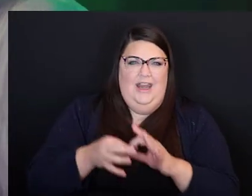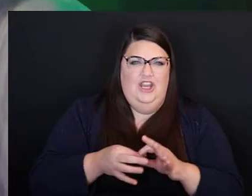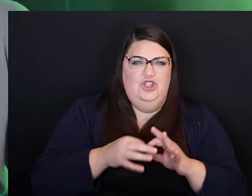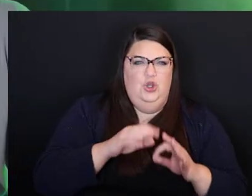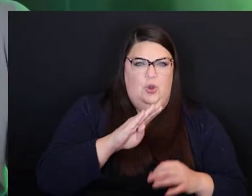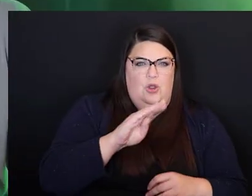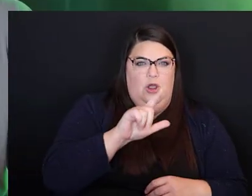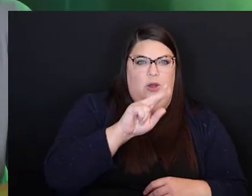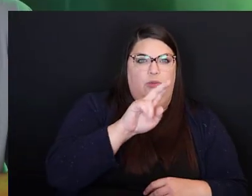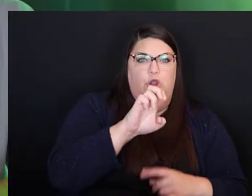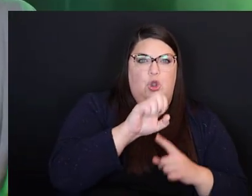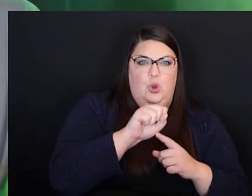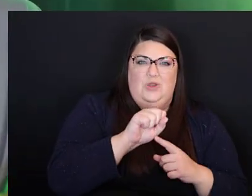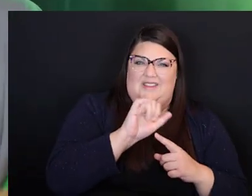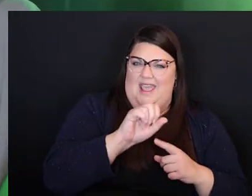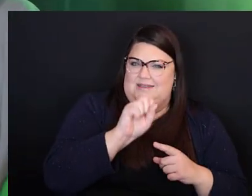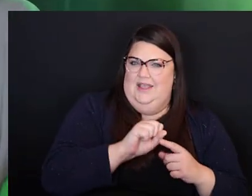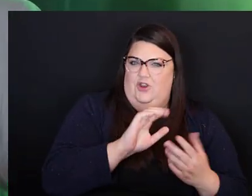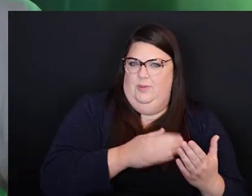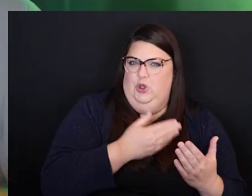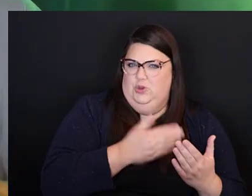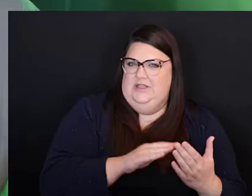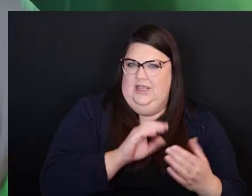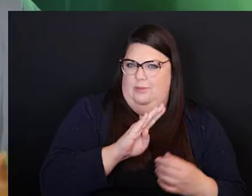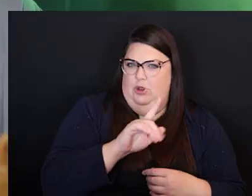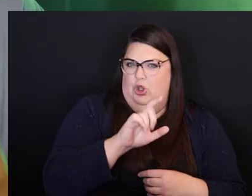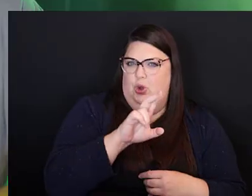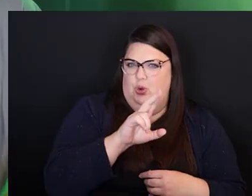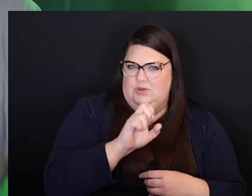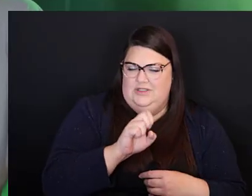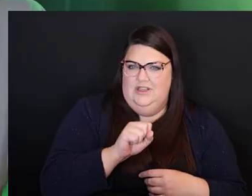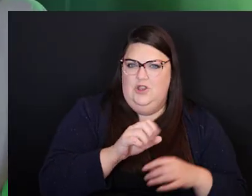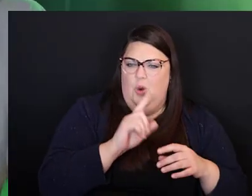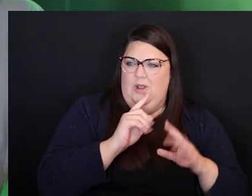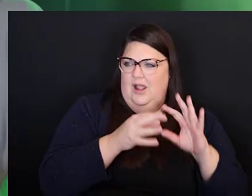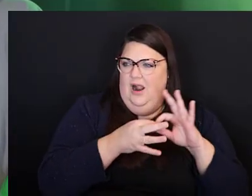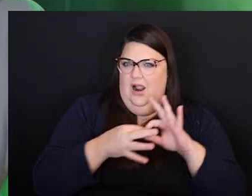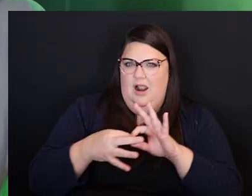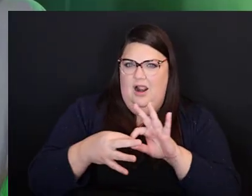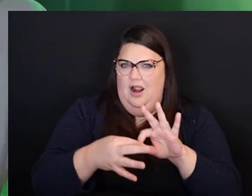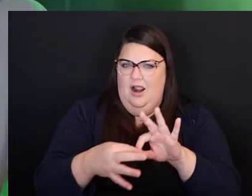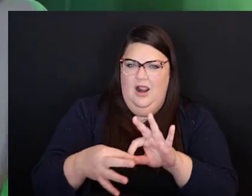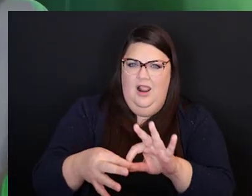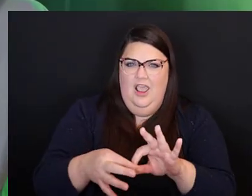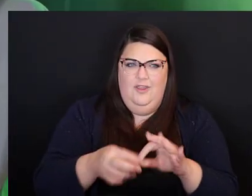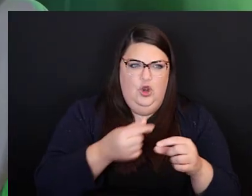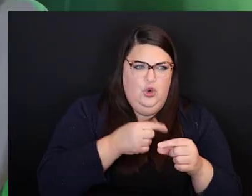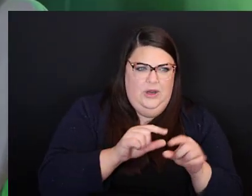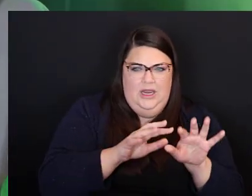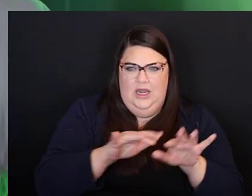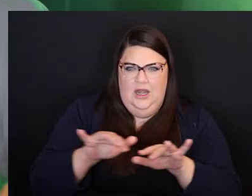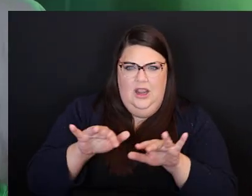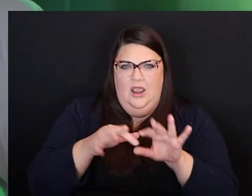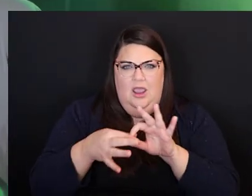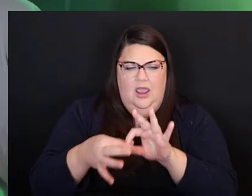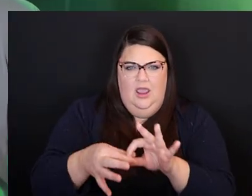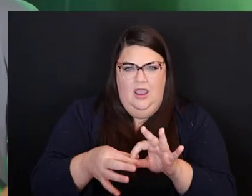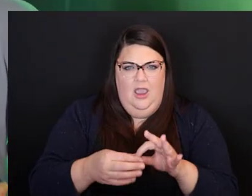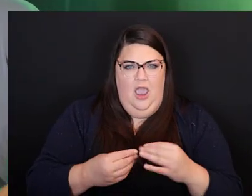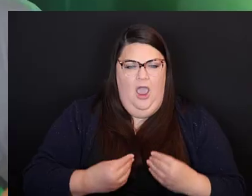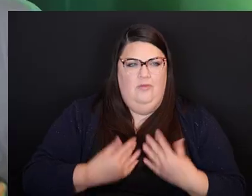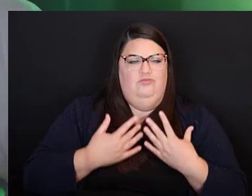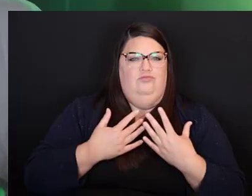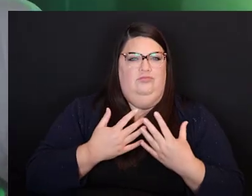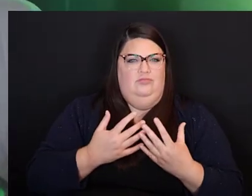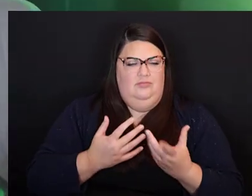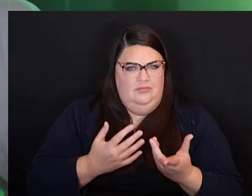to the blues, and which is also kind of a Southern music form. And so these kind of threads started to come together and resonate. And the other fun fact is that